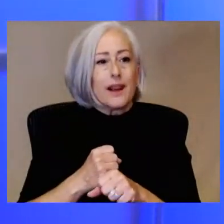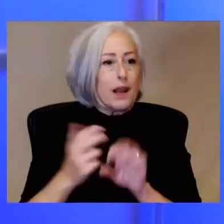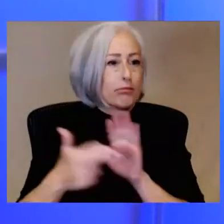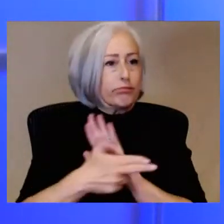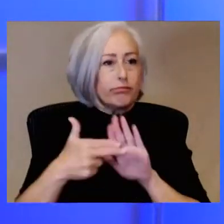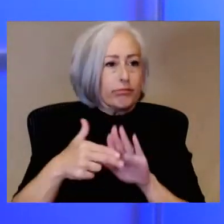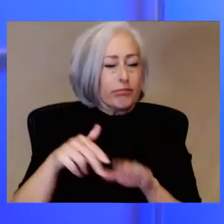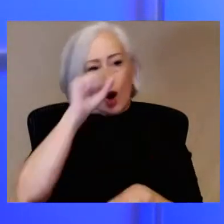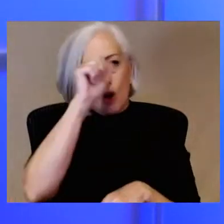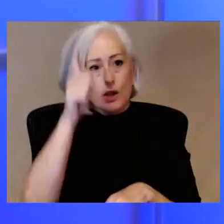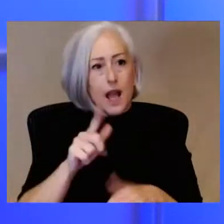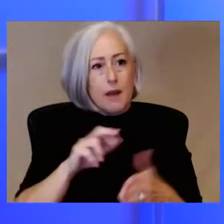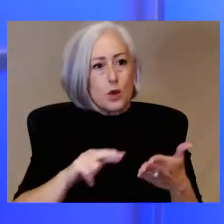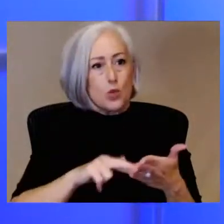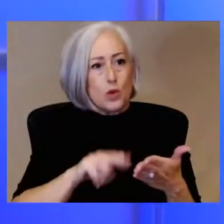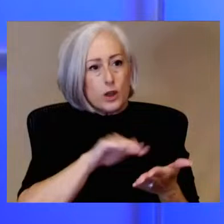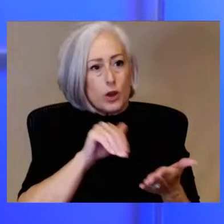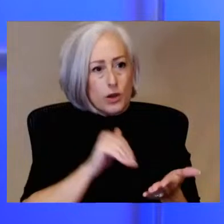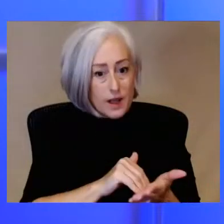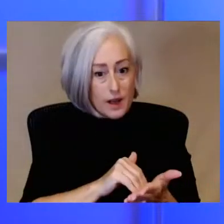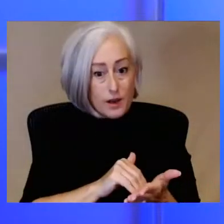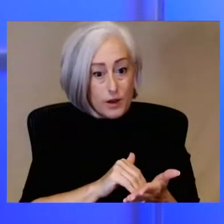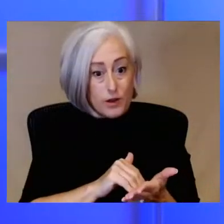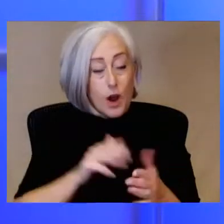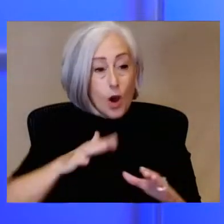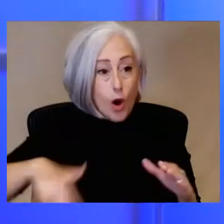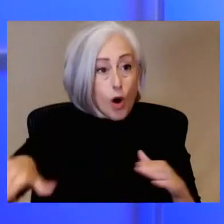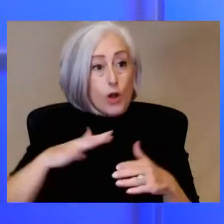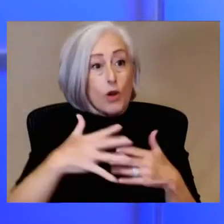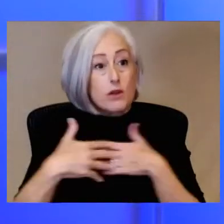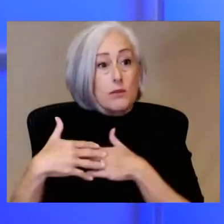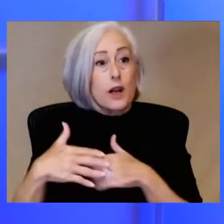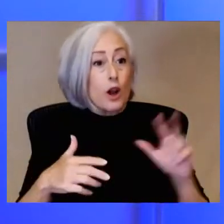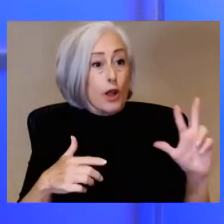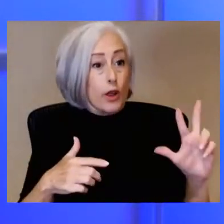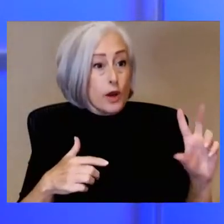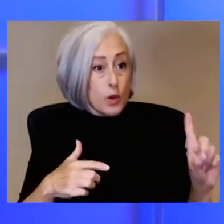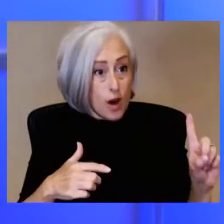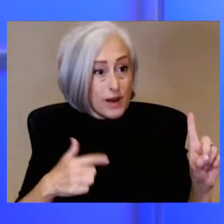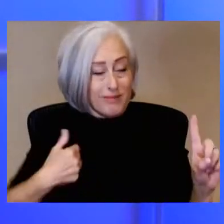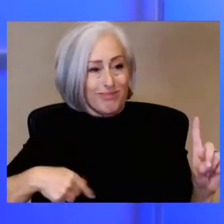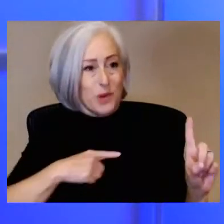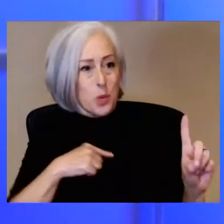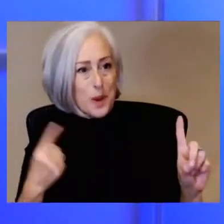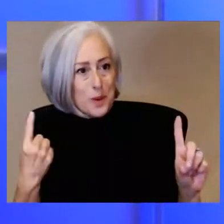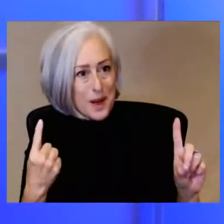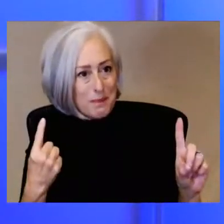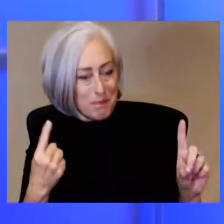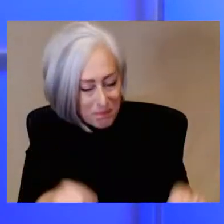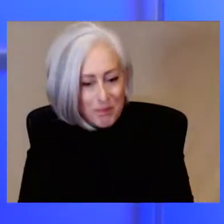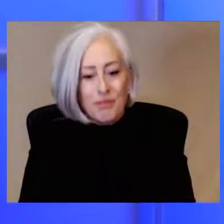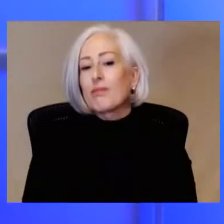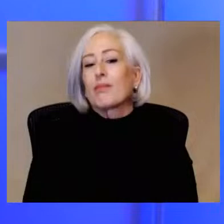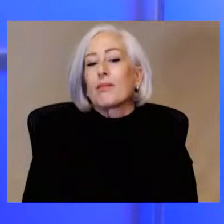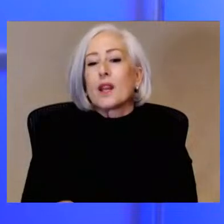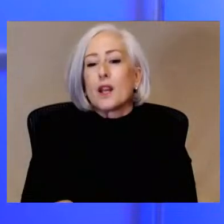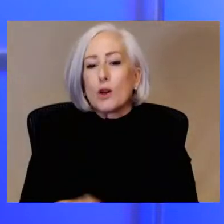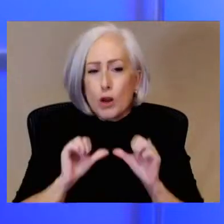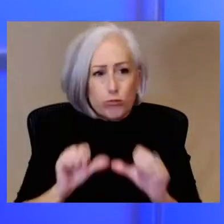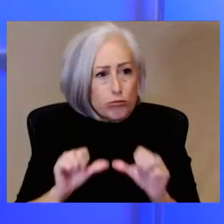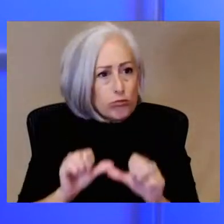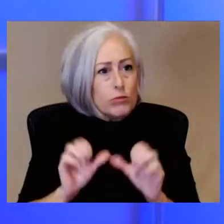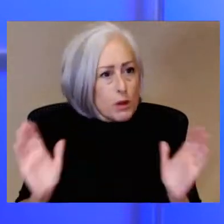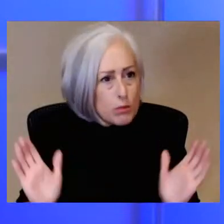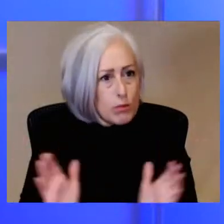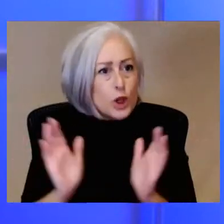one of 31 in the country, and we're pushing the research forward. We're also working incredibly hard to